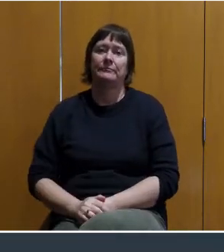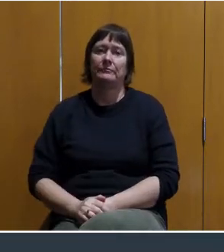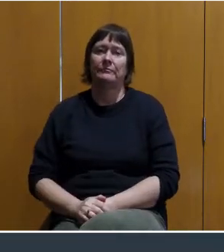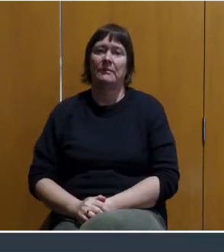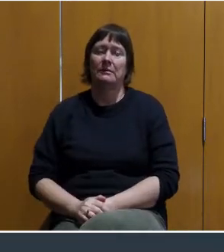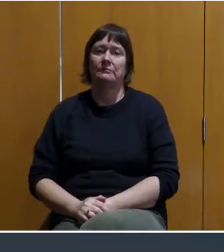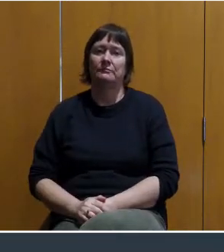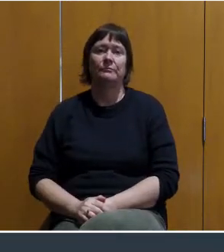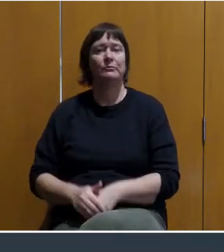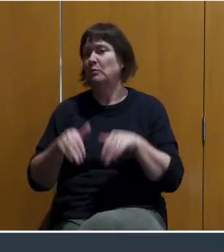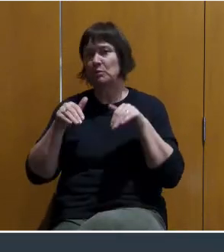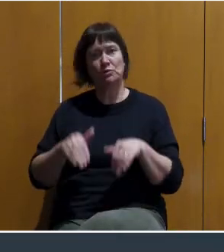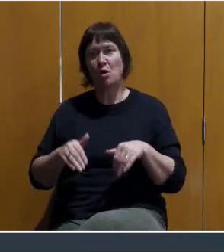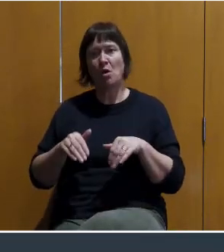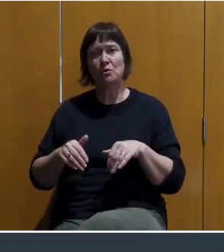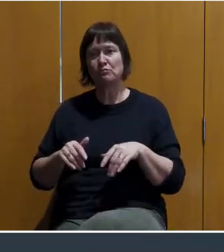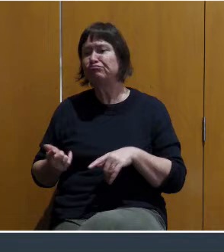from the disturbance of dogs.